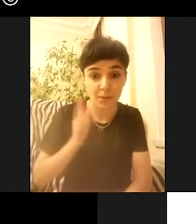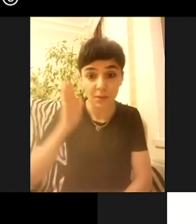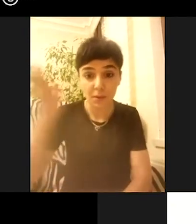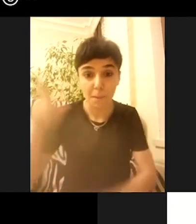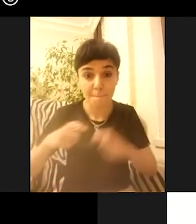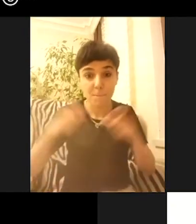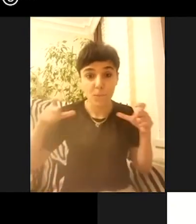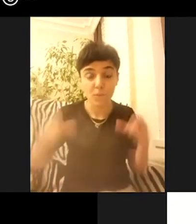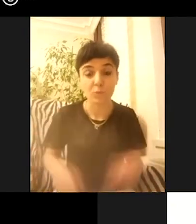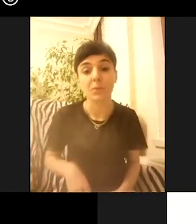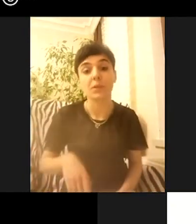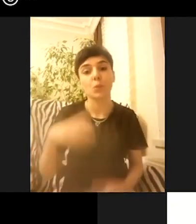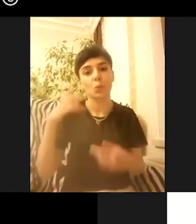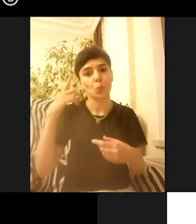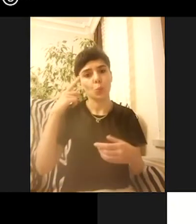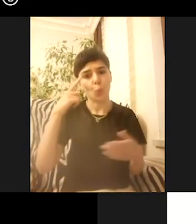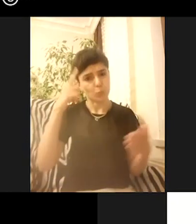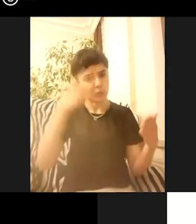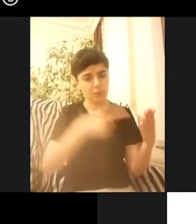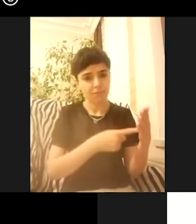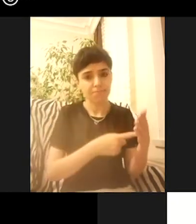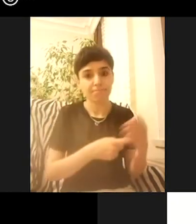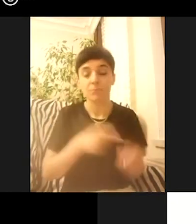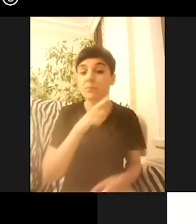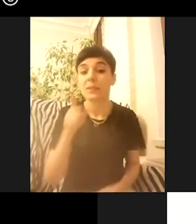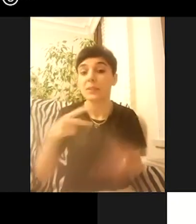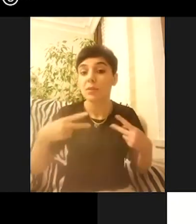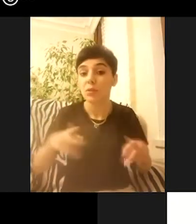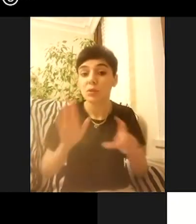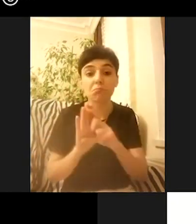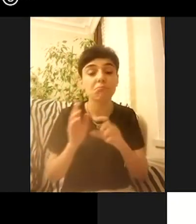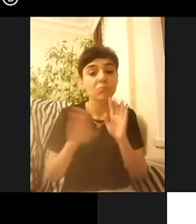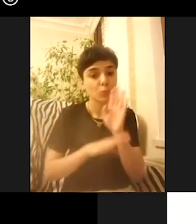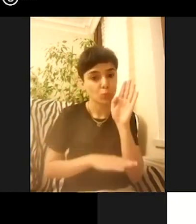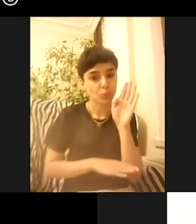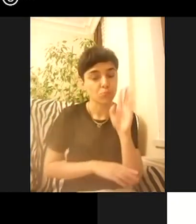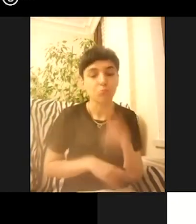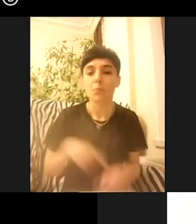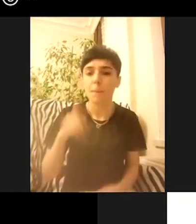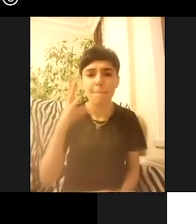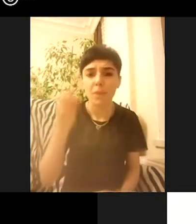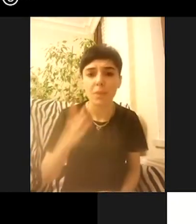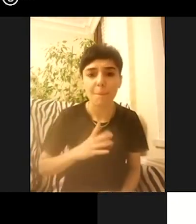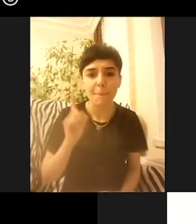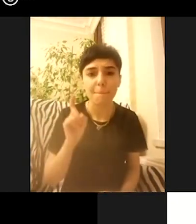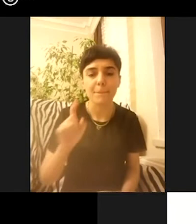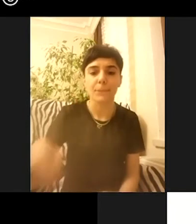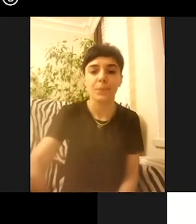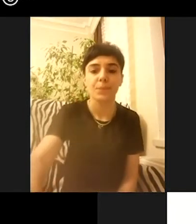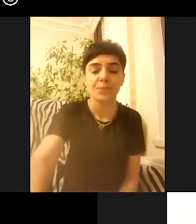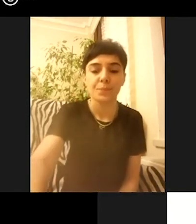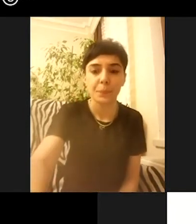Does that make sense? Yes. for me, like when I first